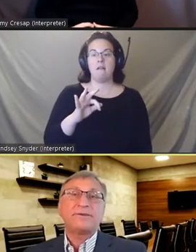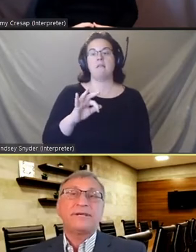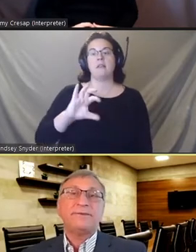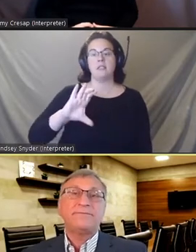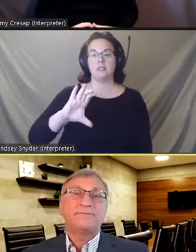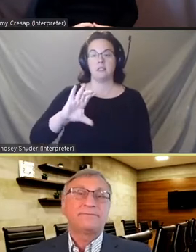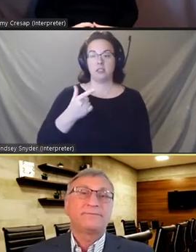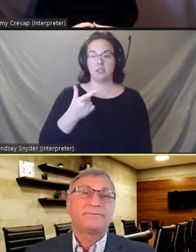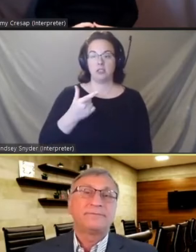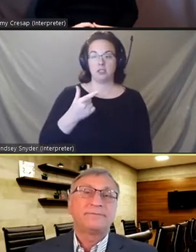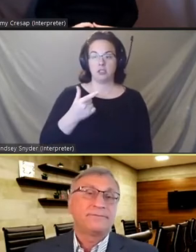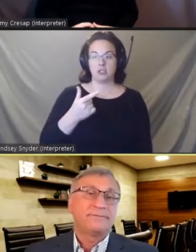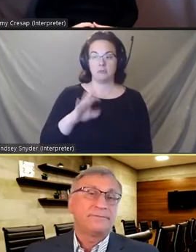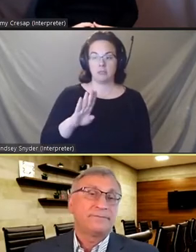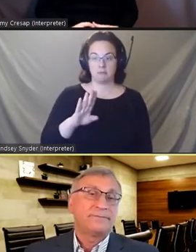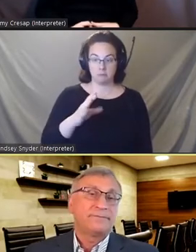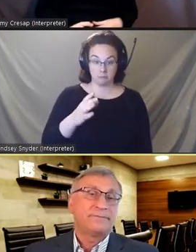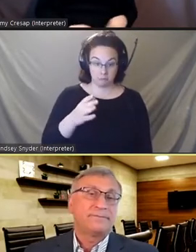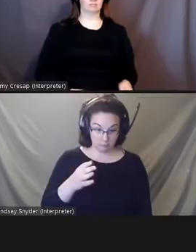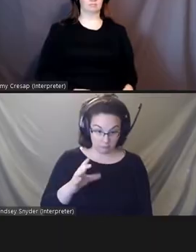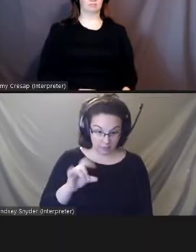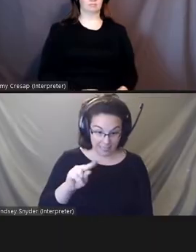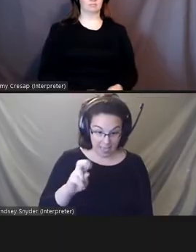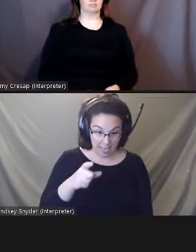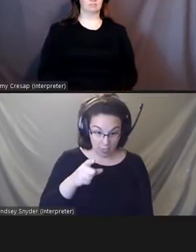Diane, are you there?